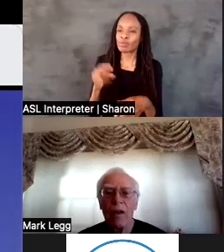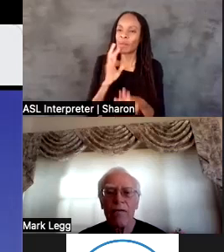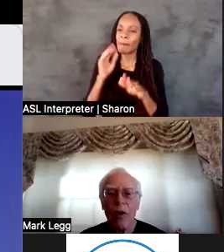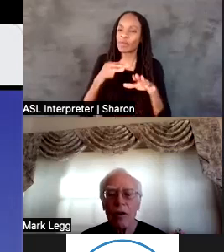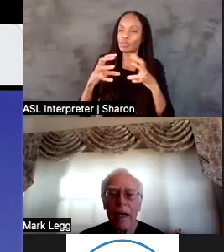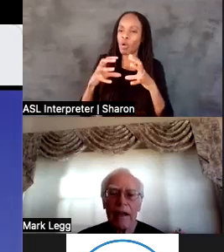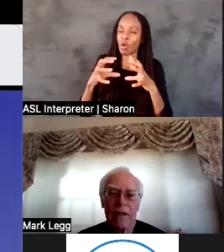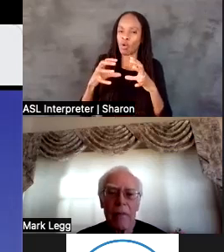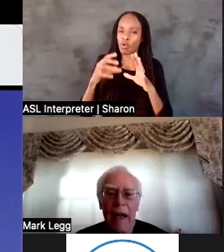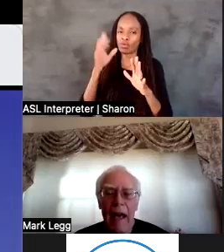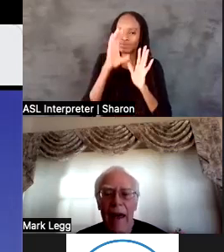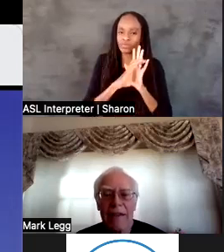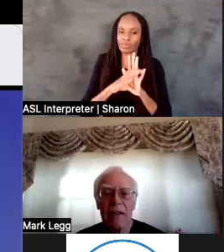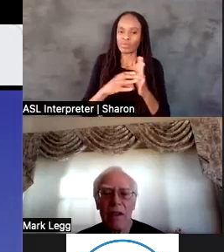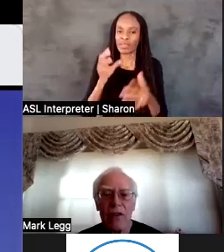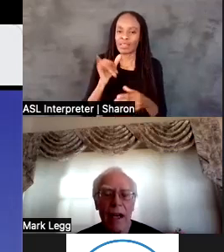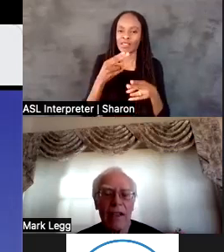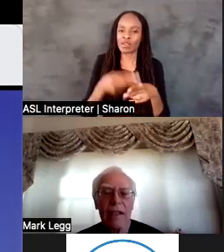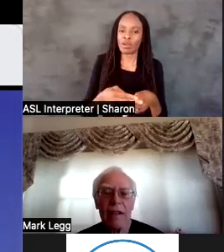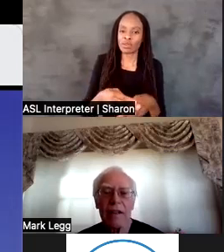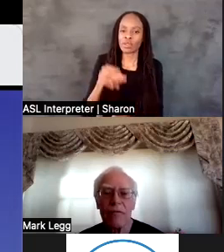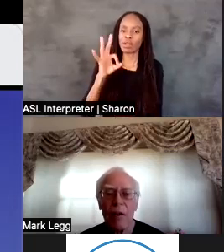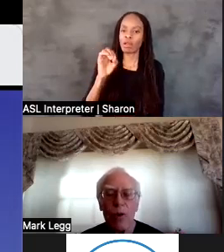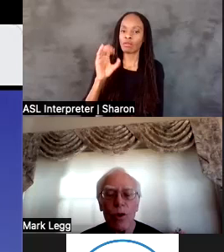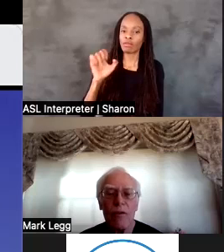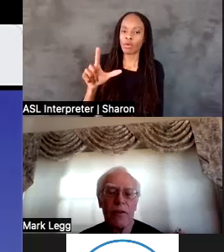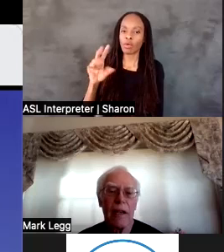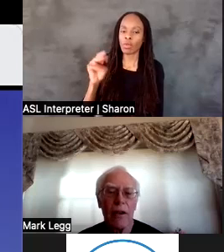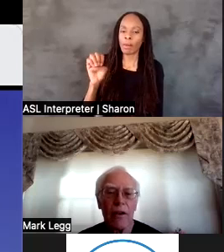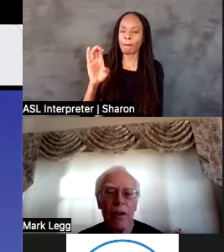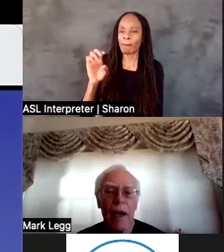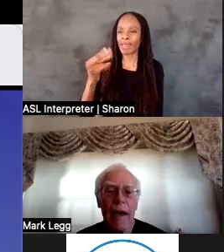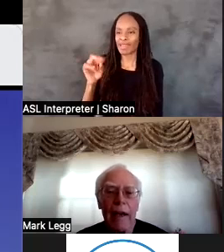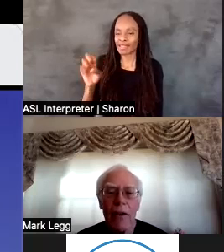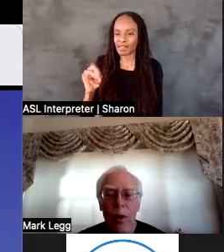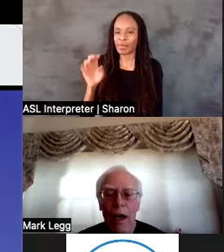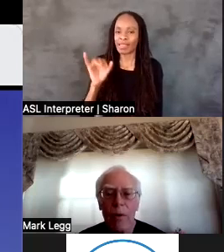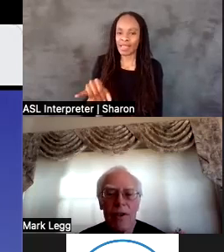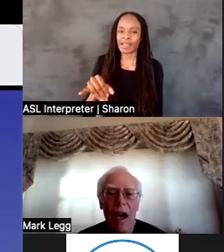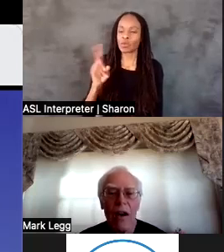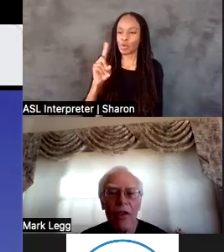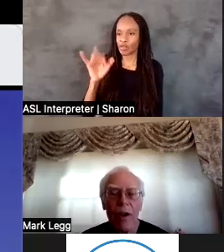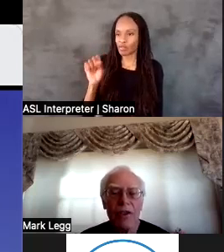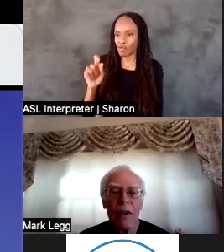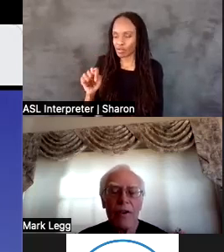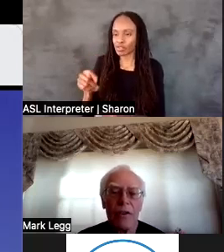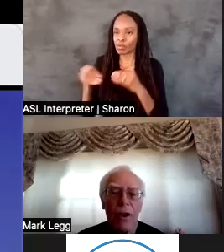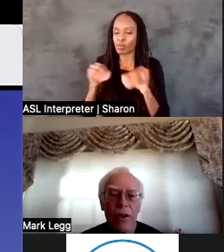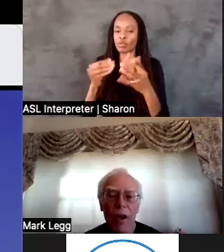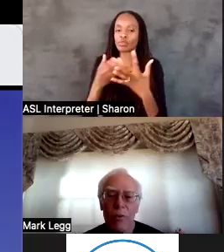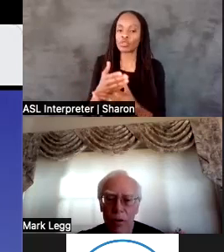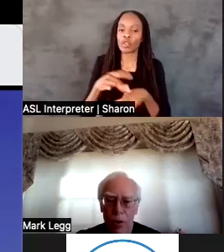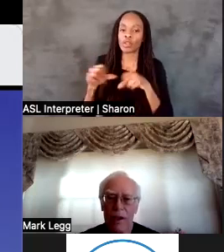we call a focal mechanism. And that's the direction that the fault moves during an earthquake. And the red ones are thrust or reverse.